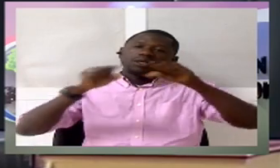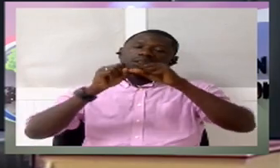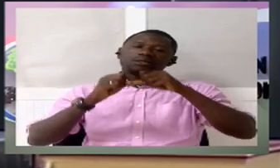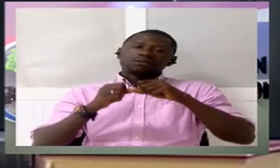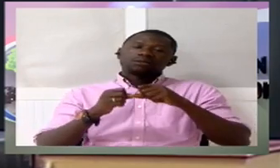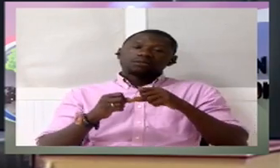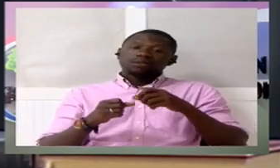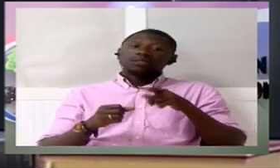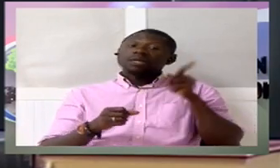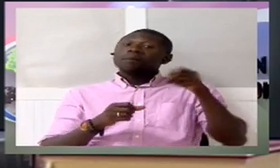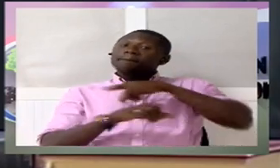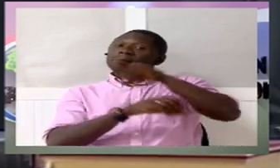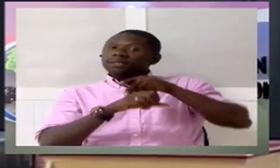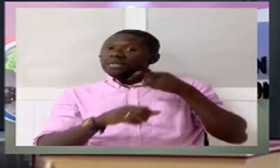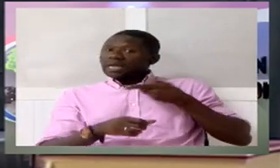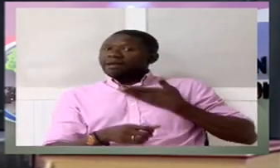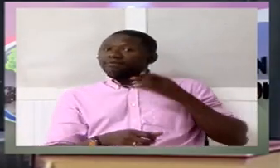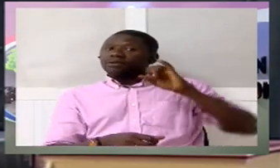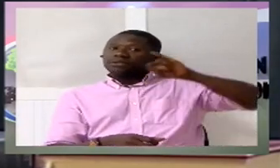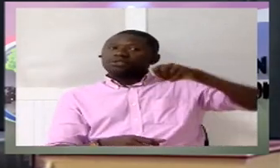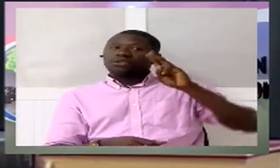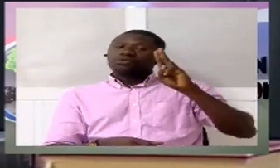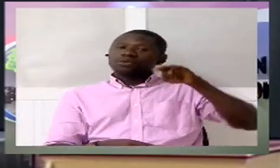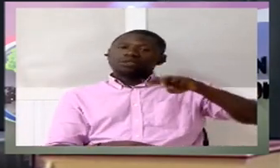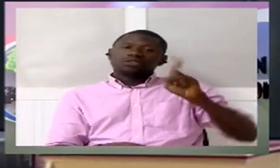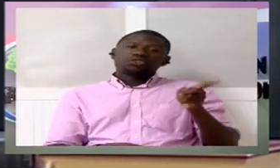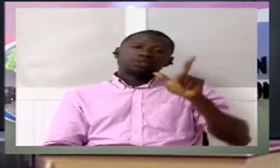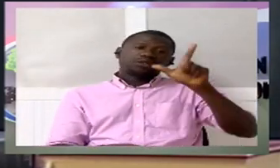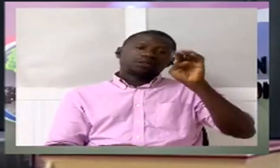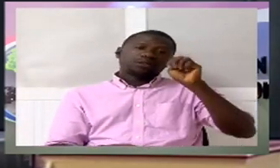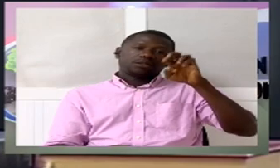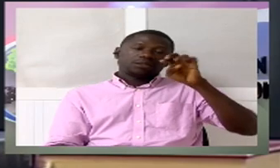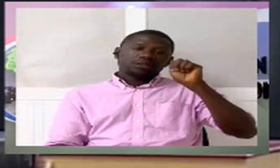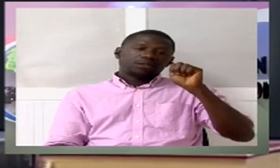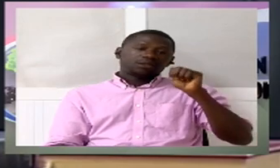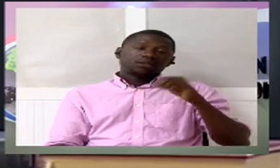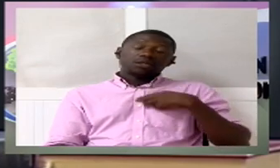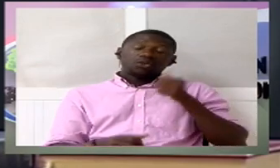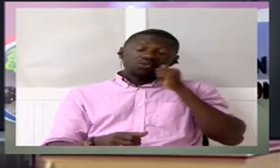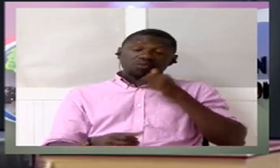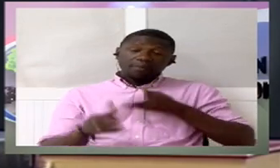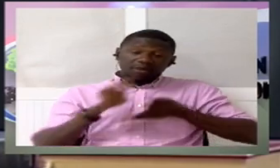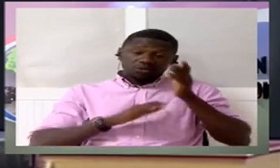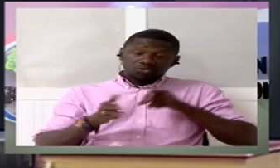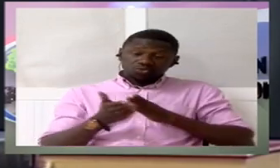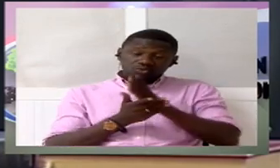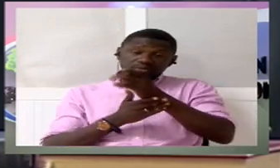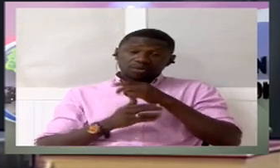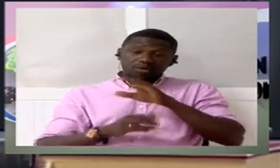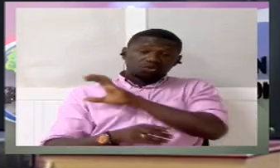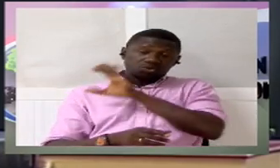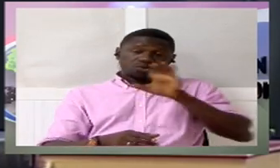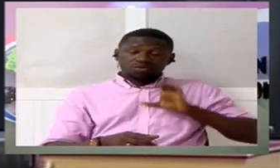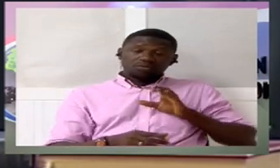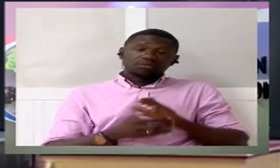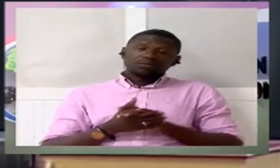albestiri world. That's where the junglers were also staying. Kora bunda mila tamidulati. They used to pass through my compound. Nata alongo nyimbe baba no